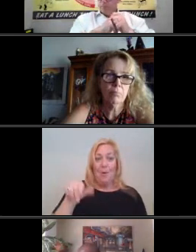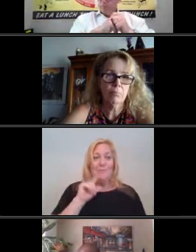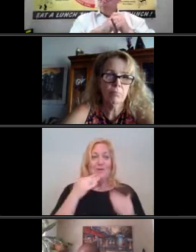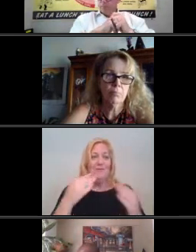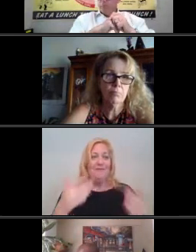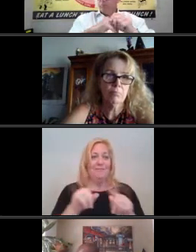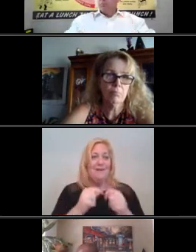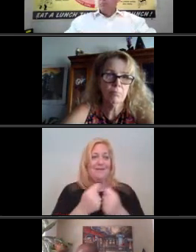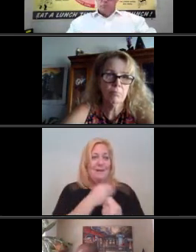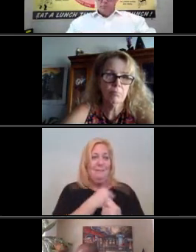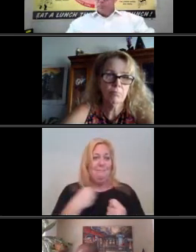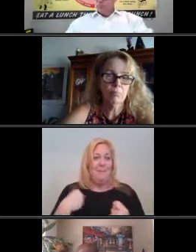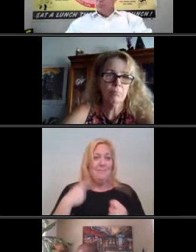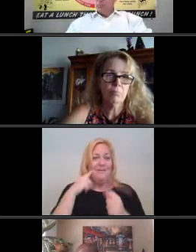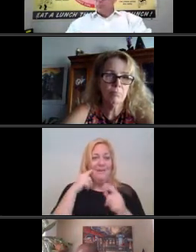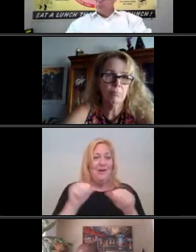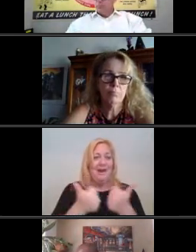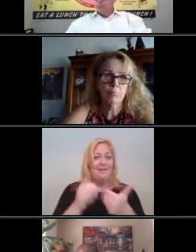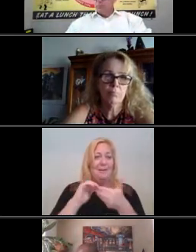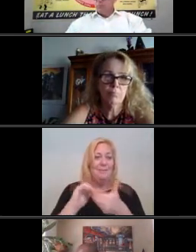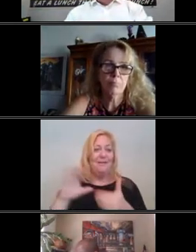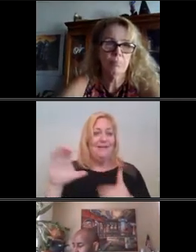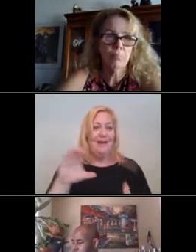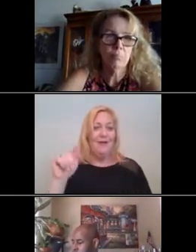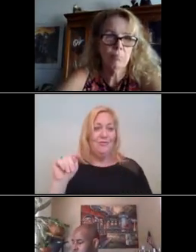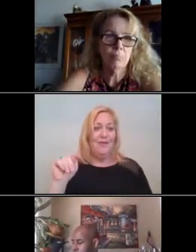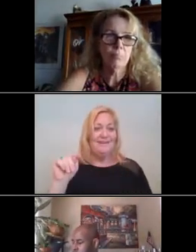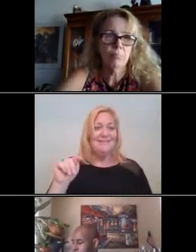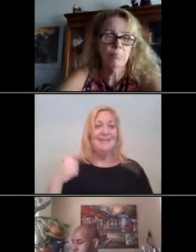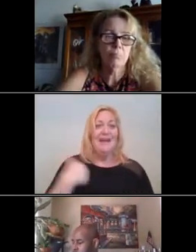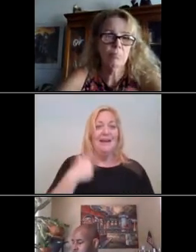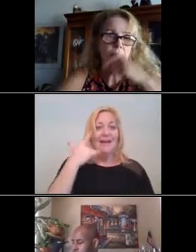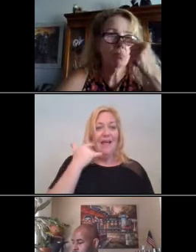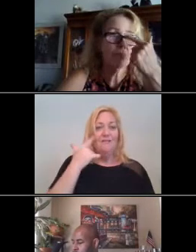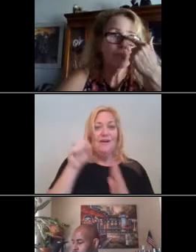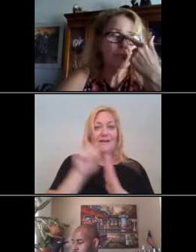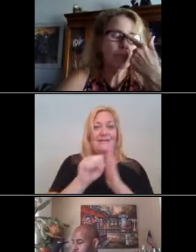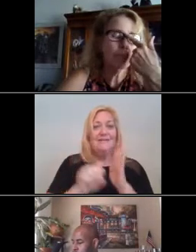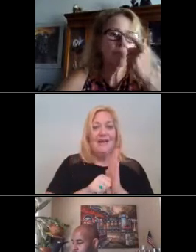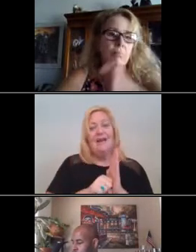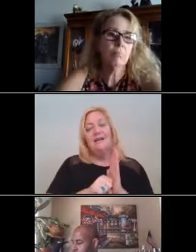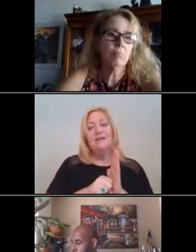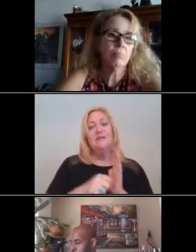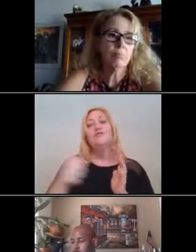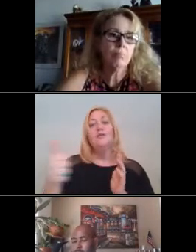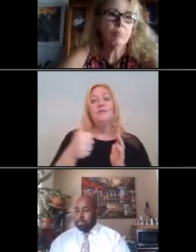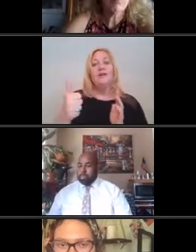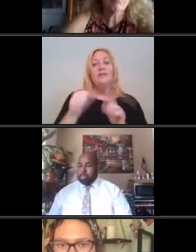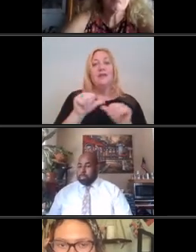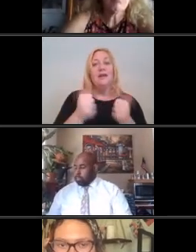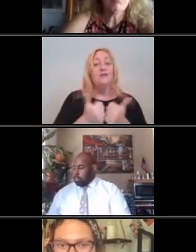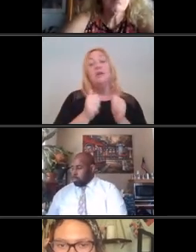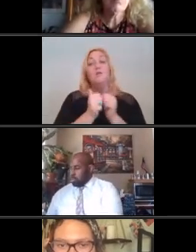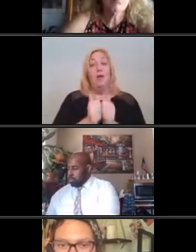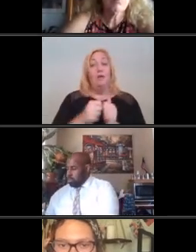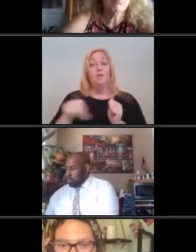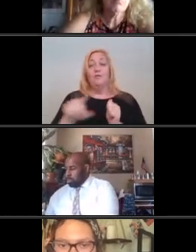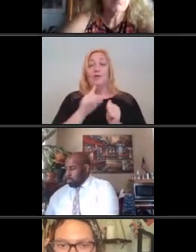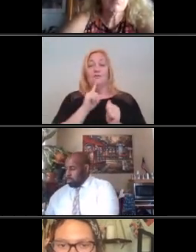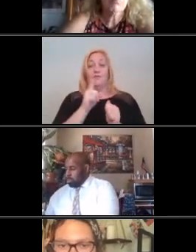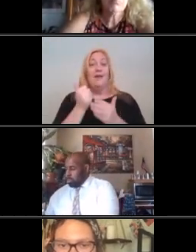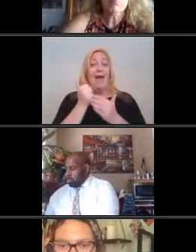team members and our agency partners at Caltrans and the California State Transportation Agency. Together, they've really helped